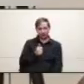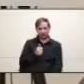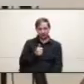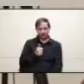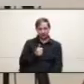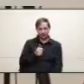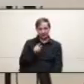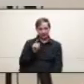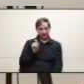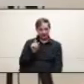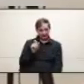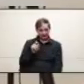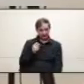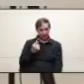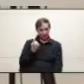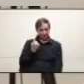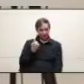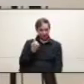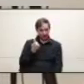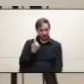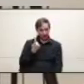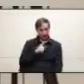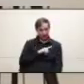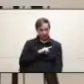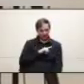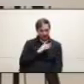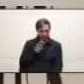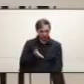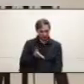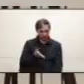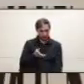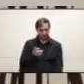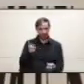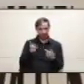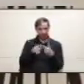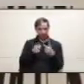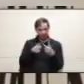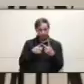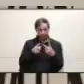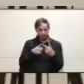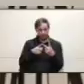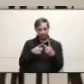think that's the first thing. Why is this? That's number one. Number two,